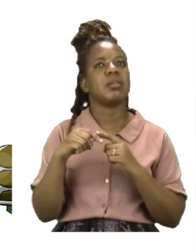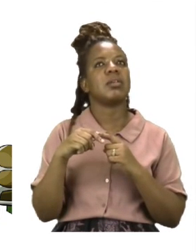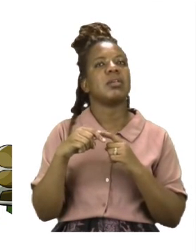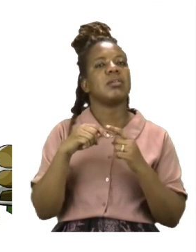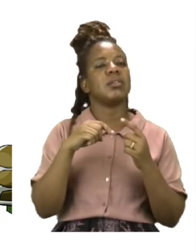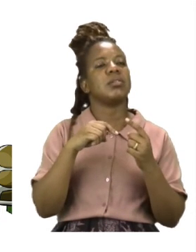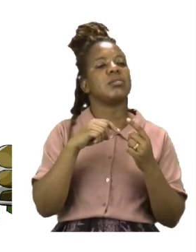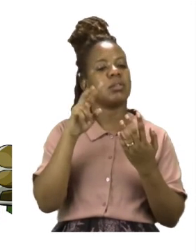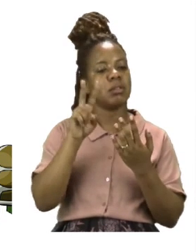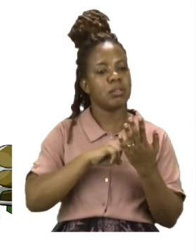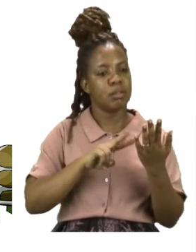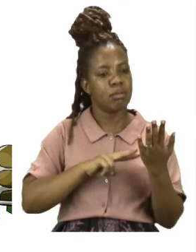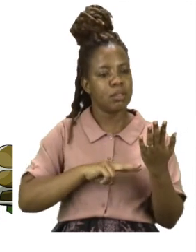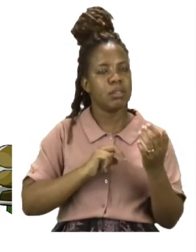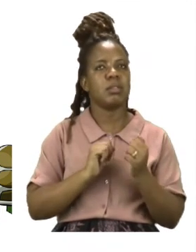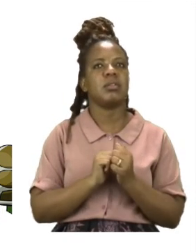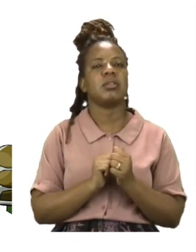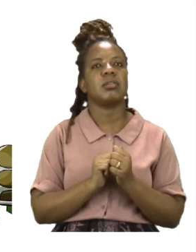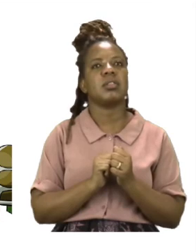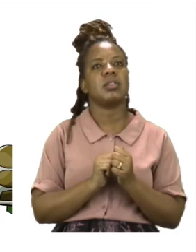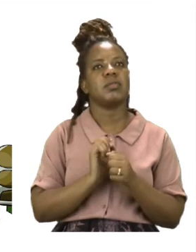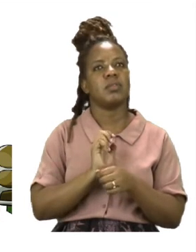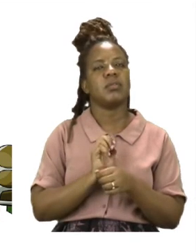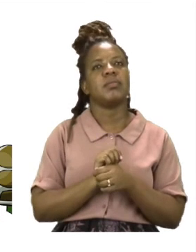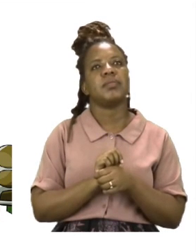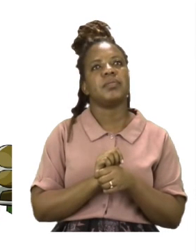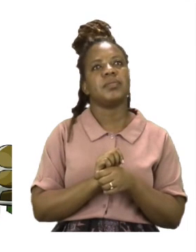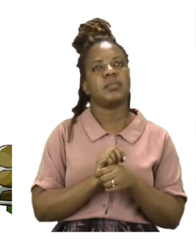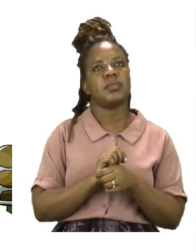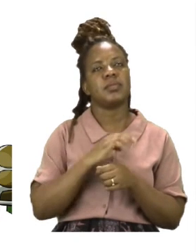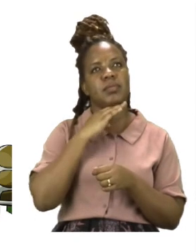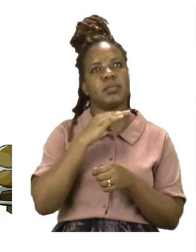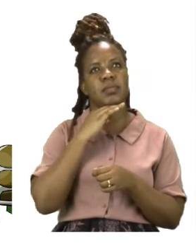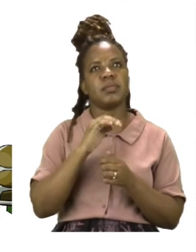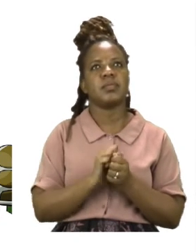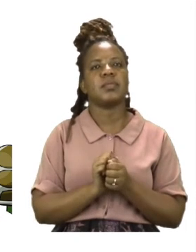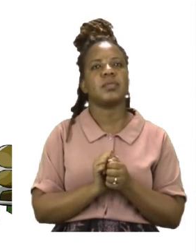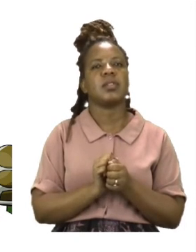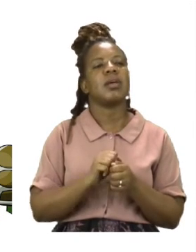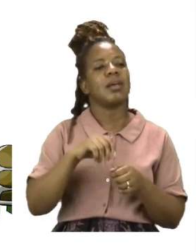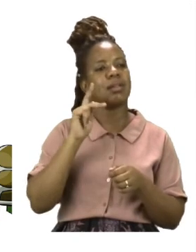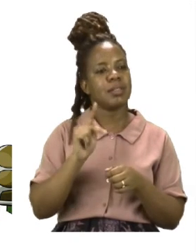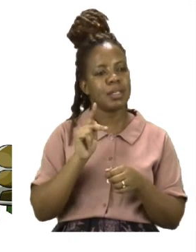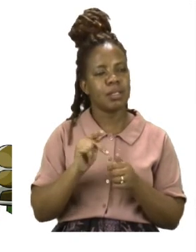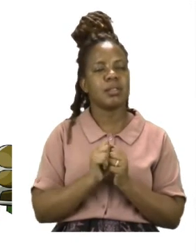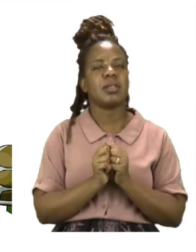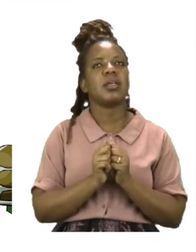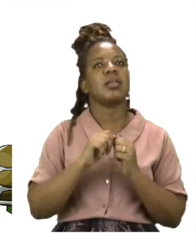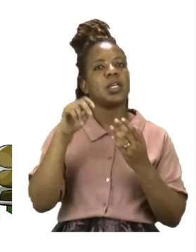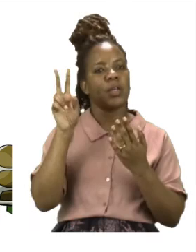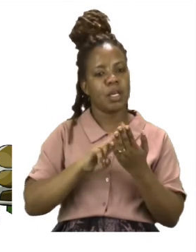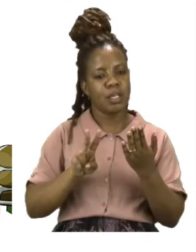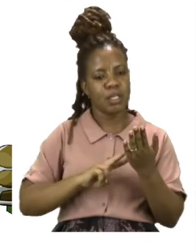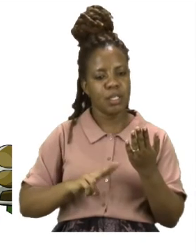you answer A, B, and C. And then read it a third time after